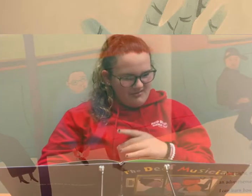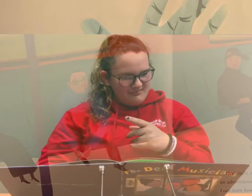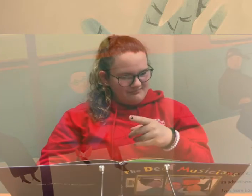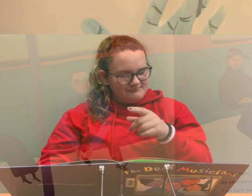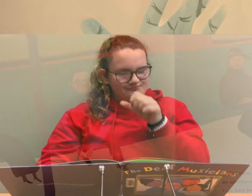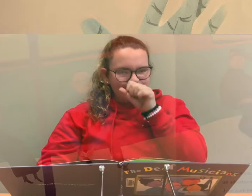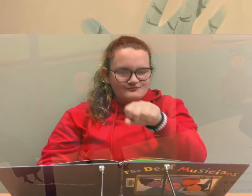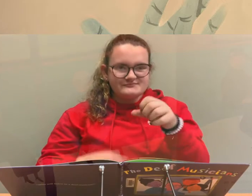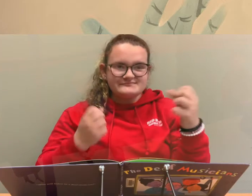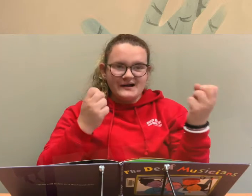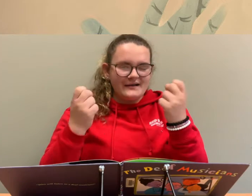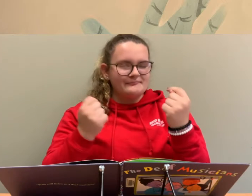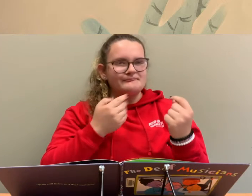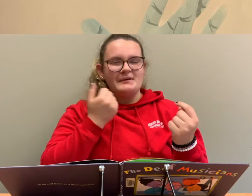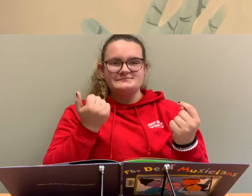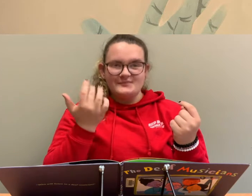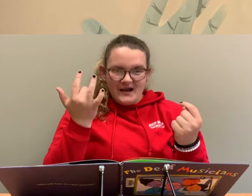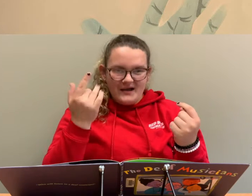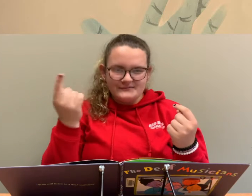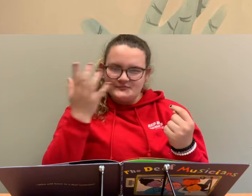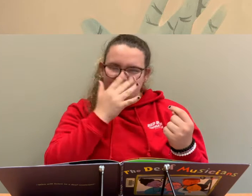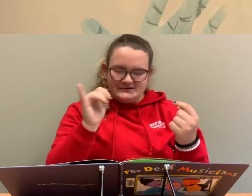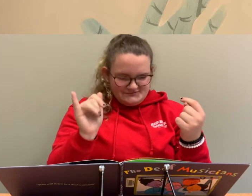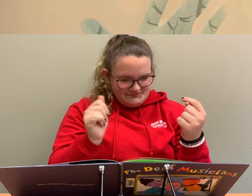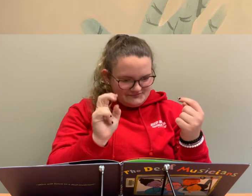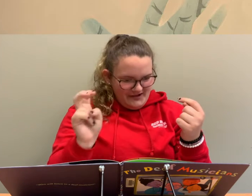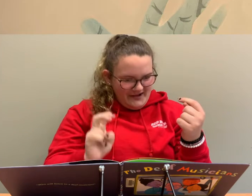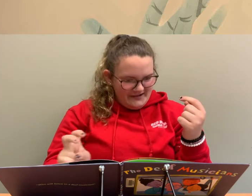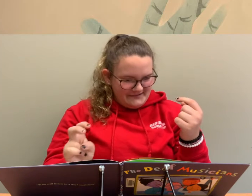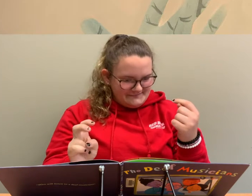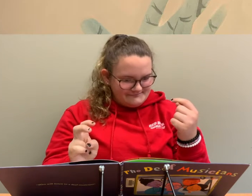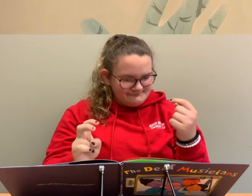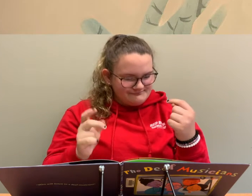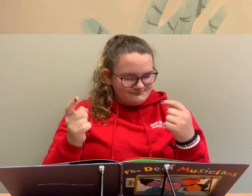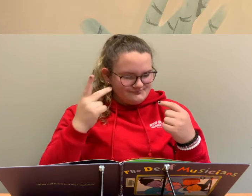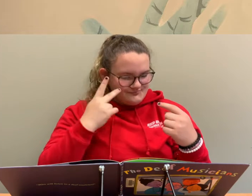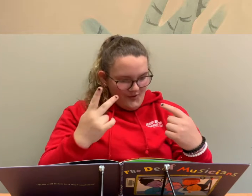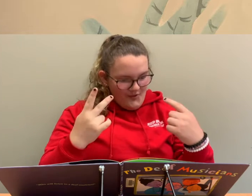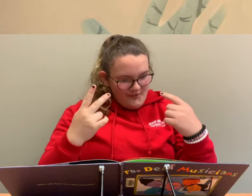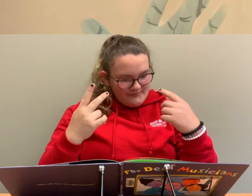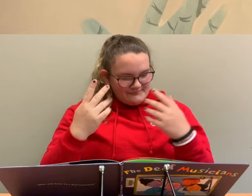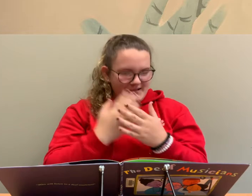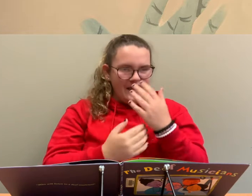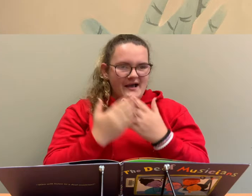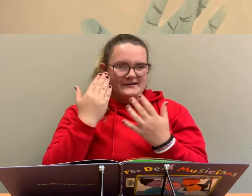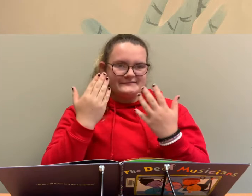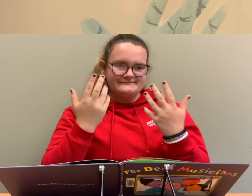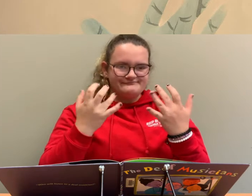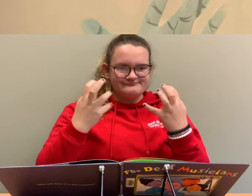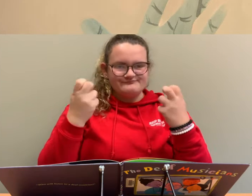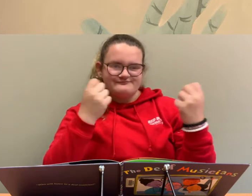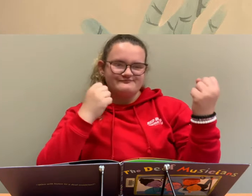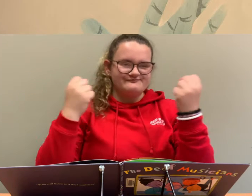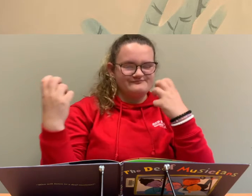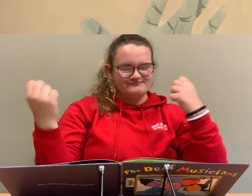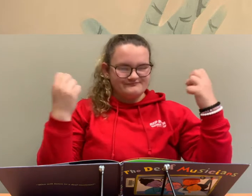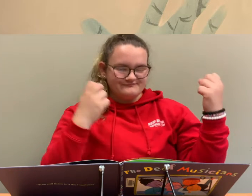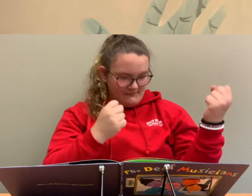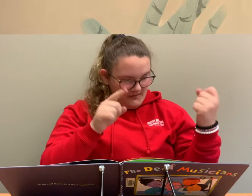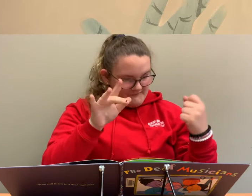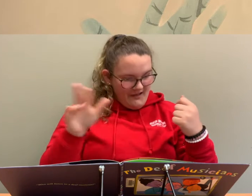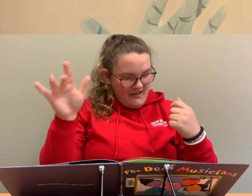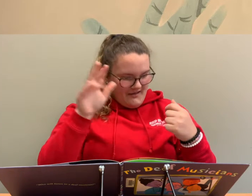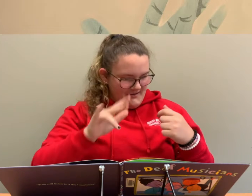So he went there, thought, wow, he loved the sign language.